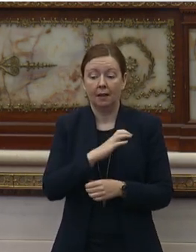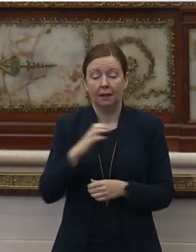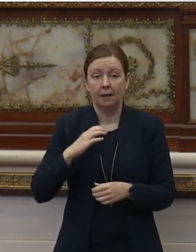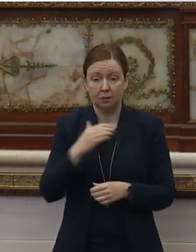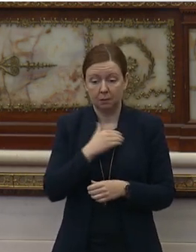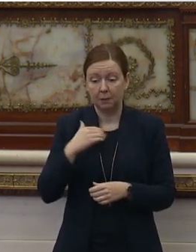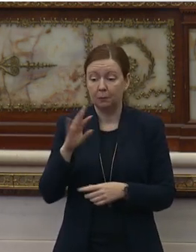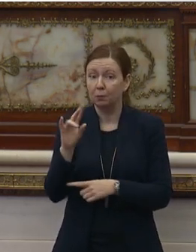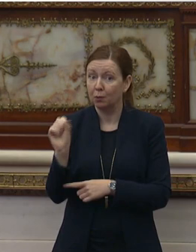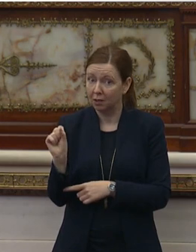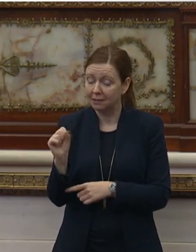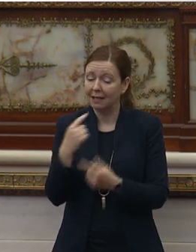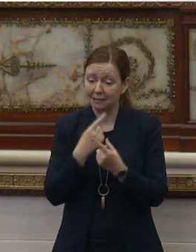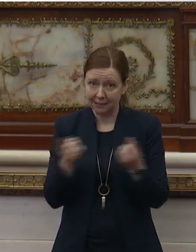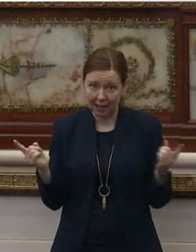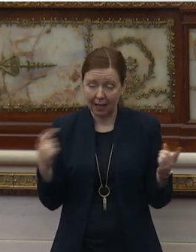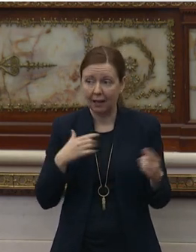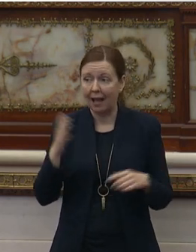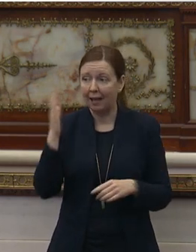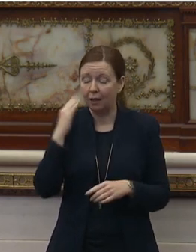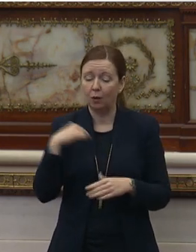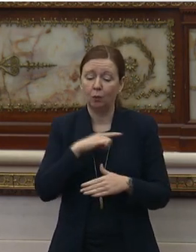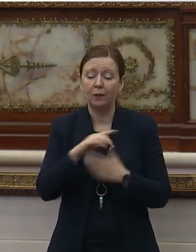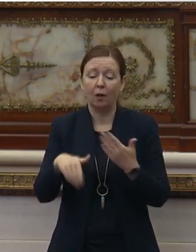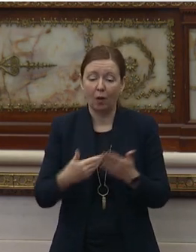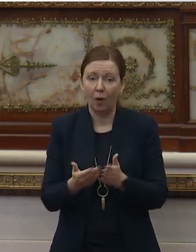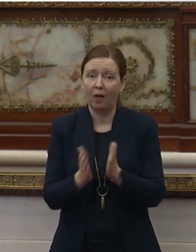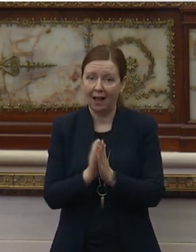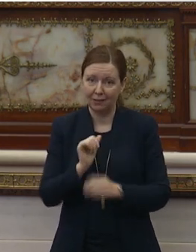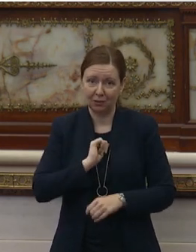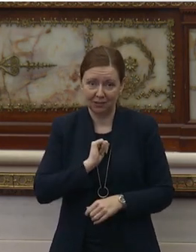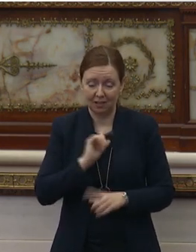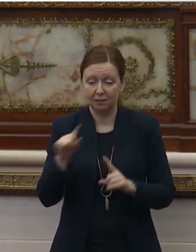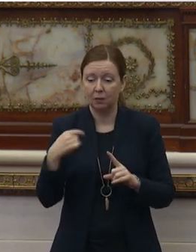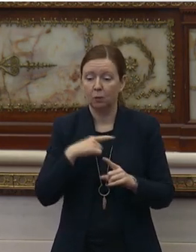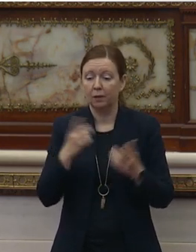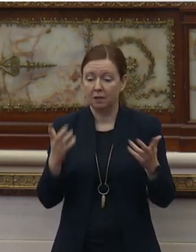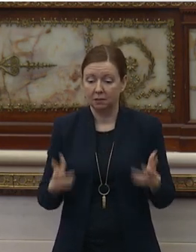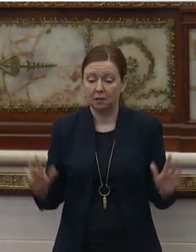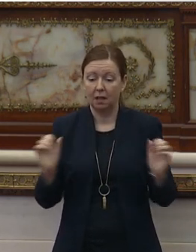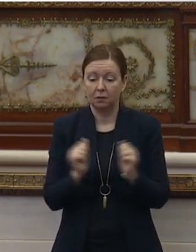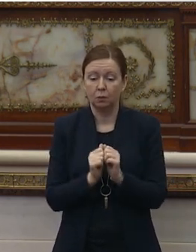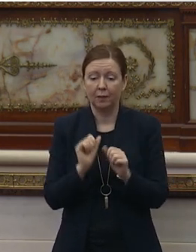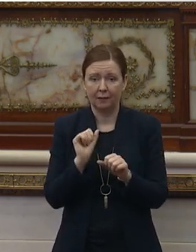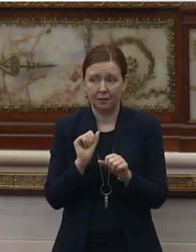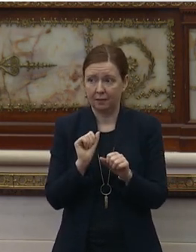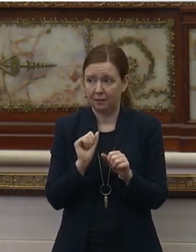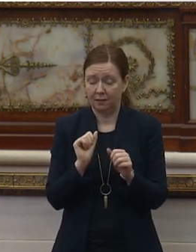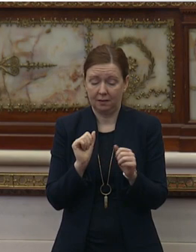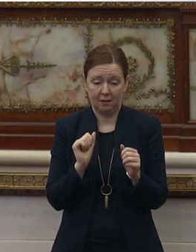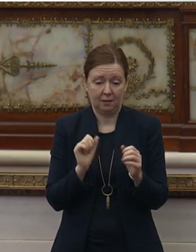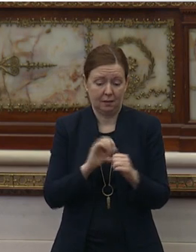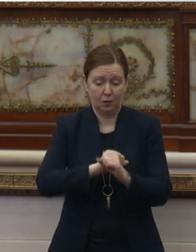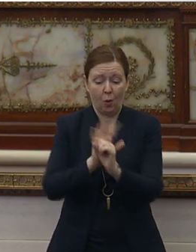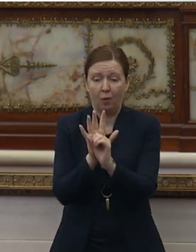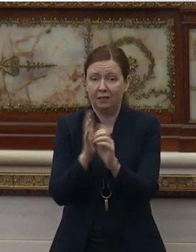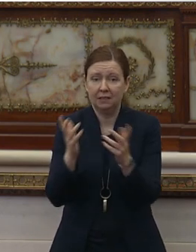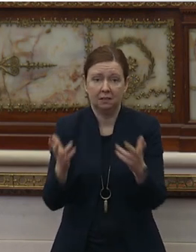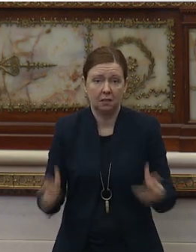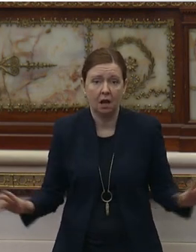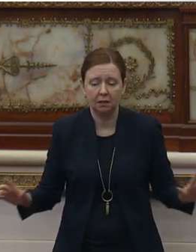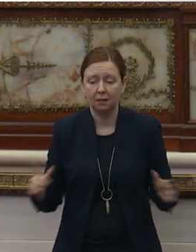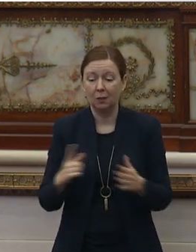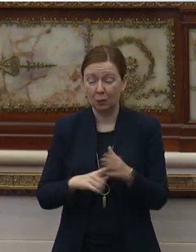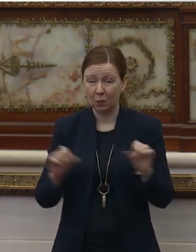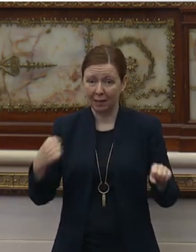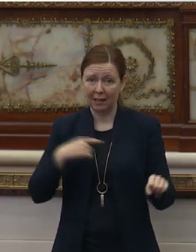Councilmember Brooks has said, and I know we all ask ourselves, when we are through with this horror, what can we as a council